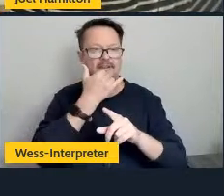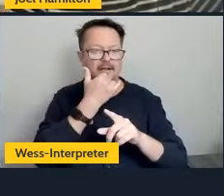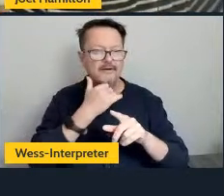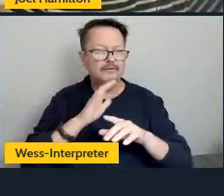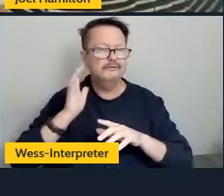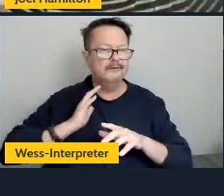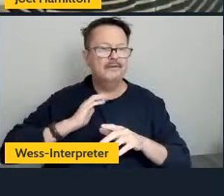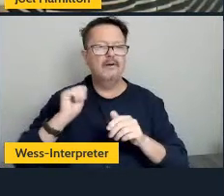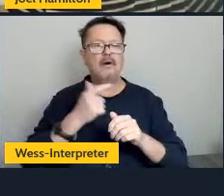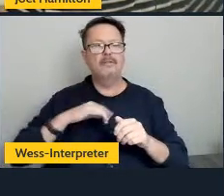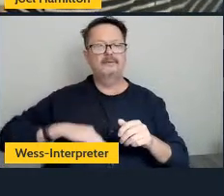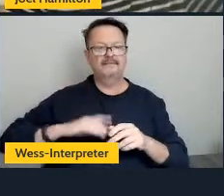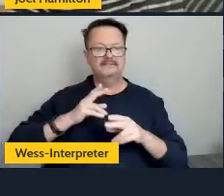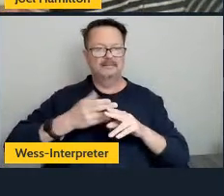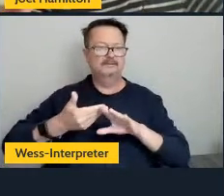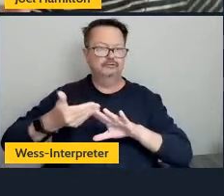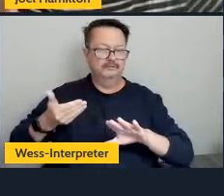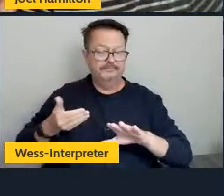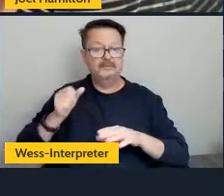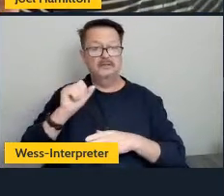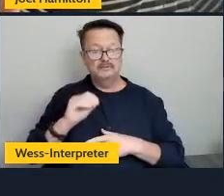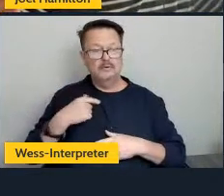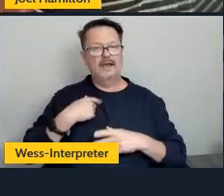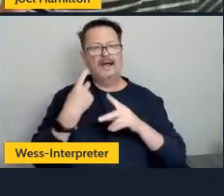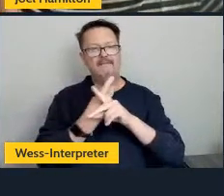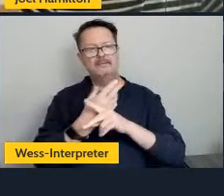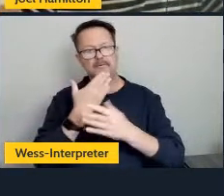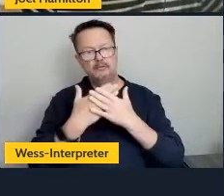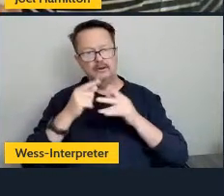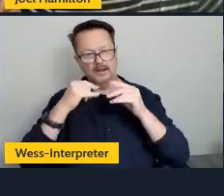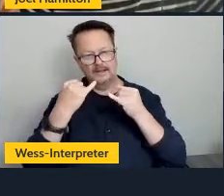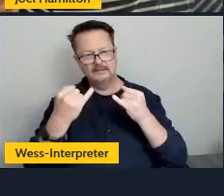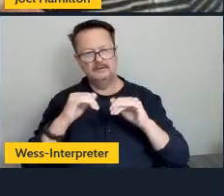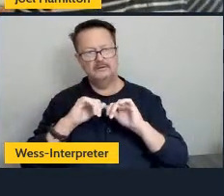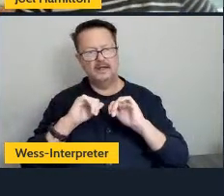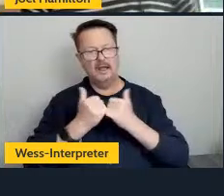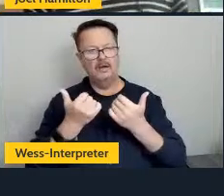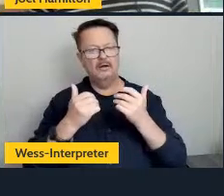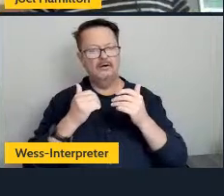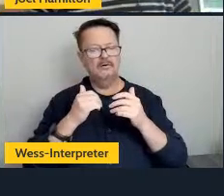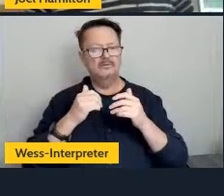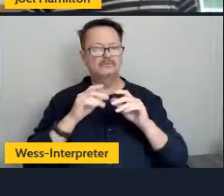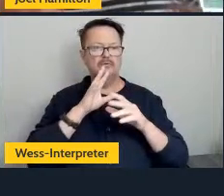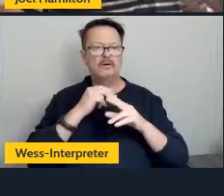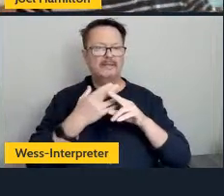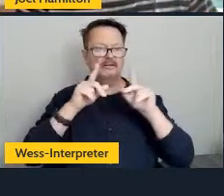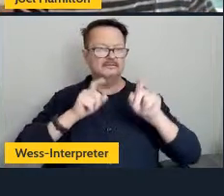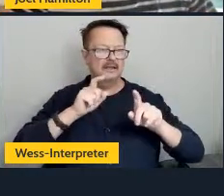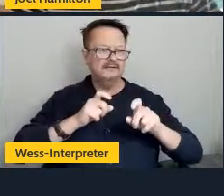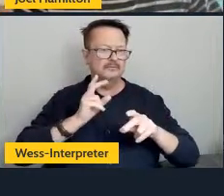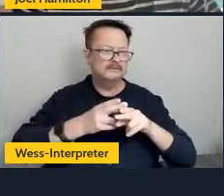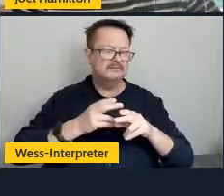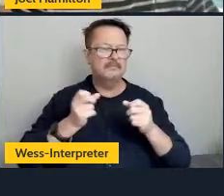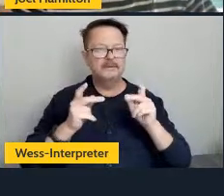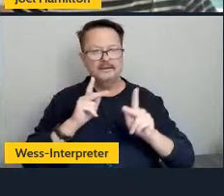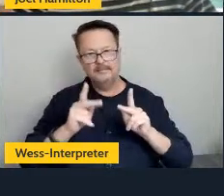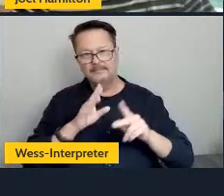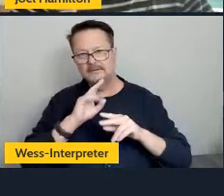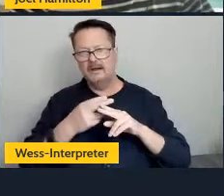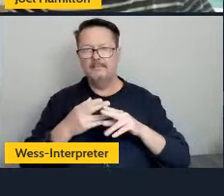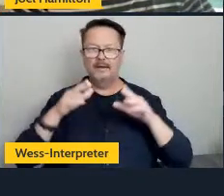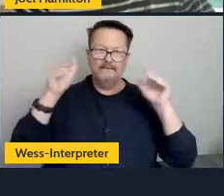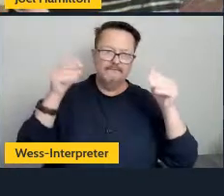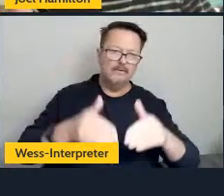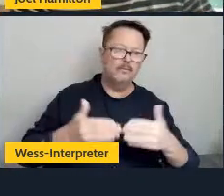earlier. So I figured it would be a good idea to mention testing here. So a lot of this talk is focused sort of around